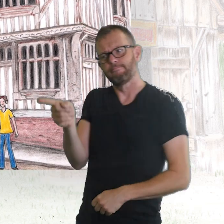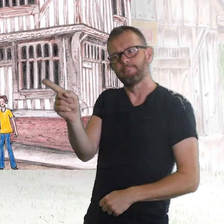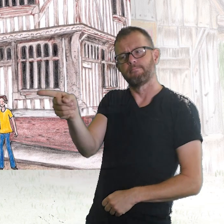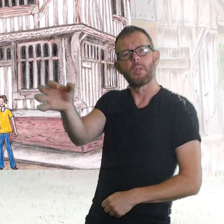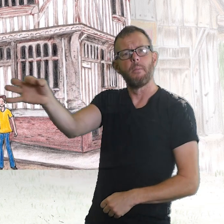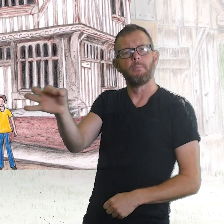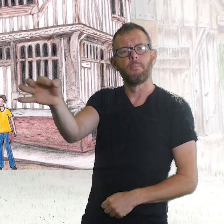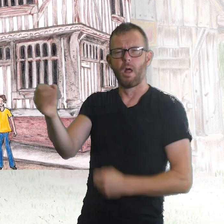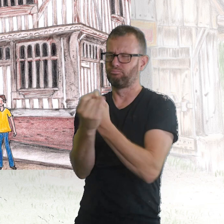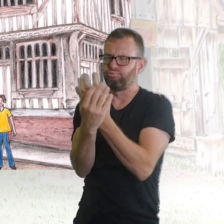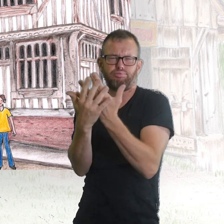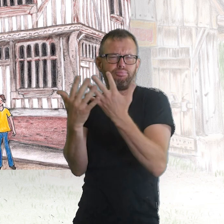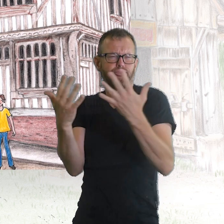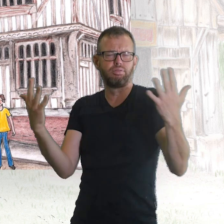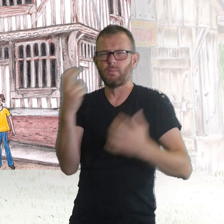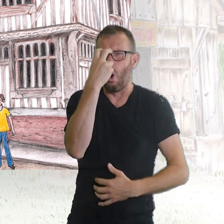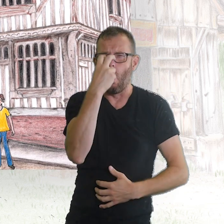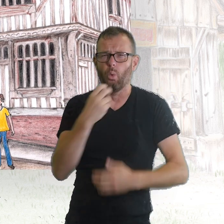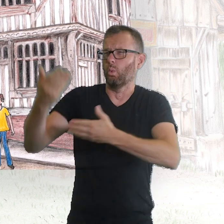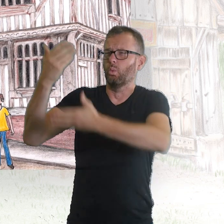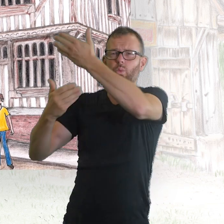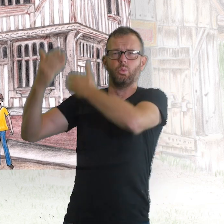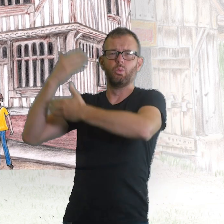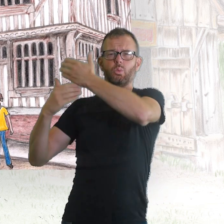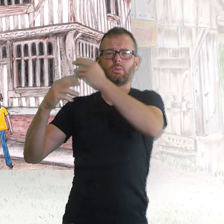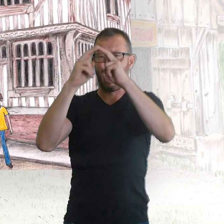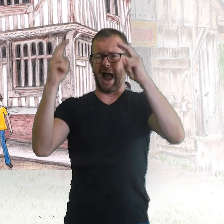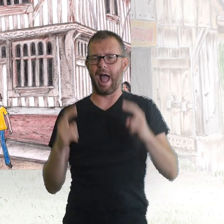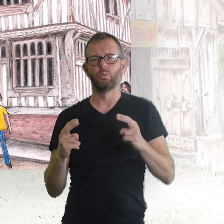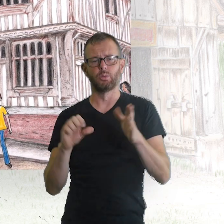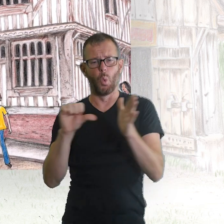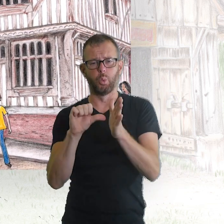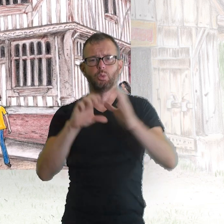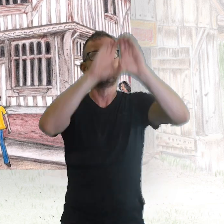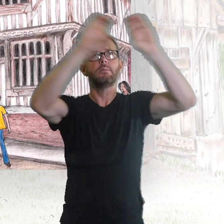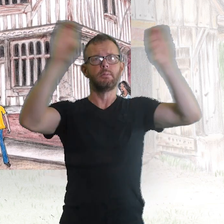It has many medieval timber-framed houses.